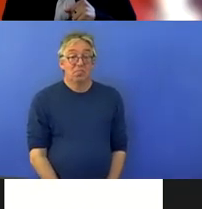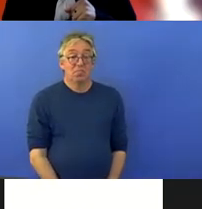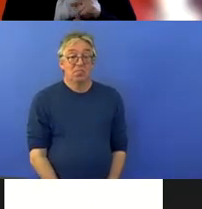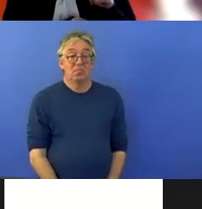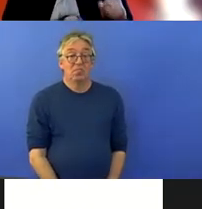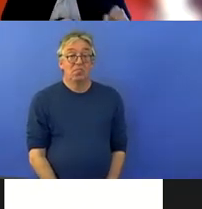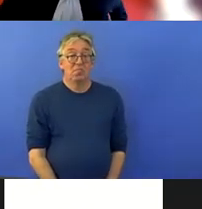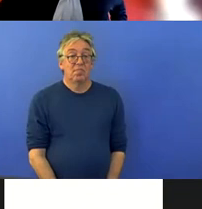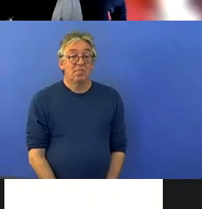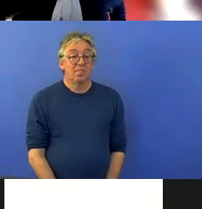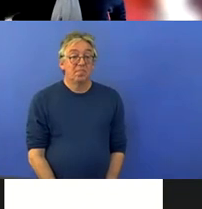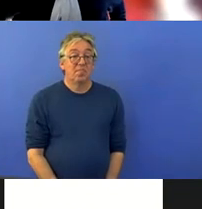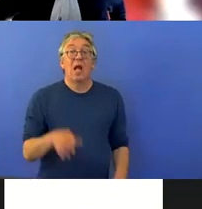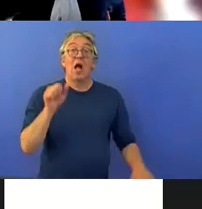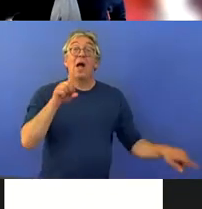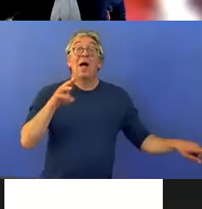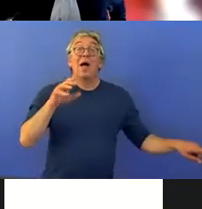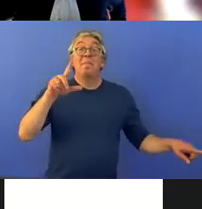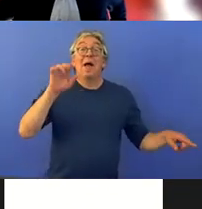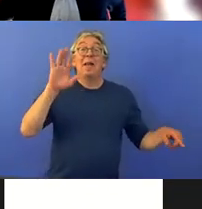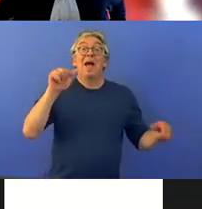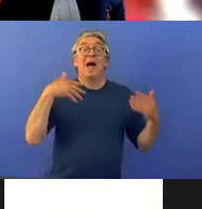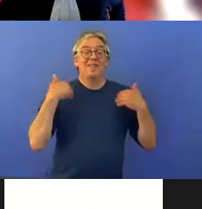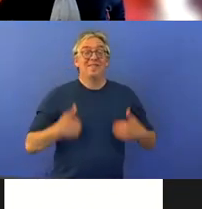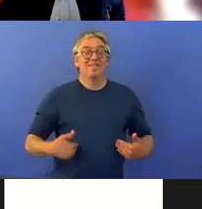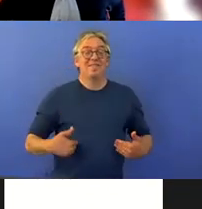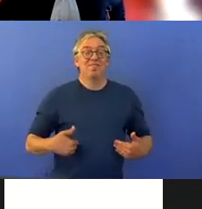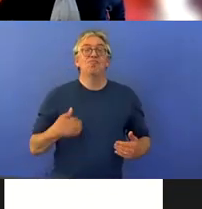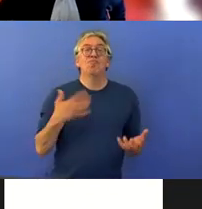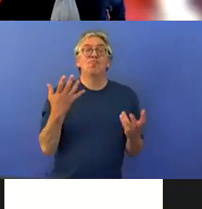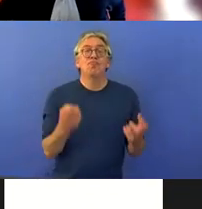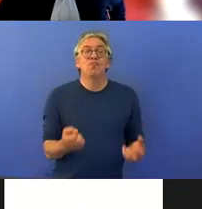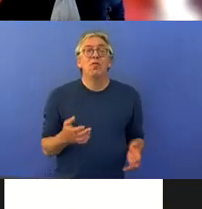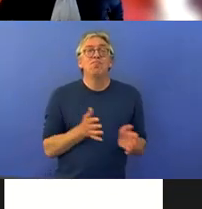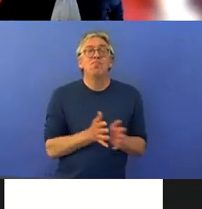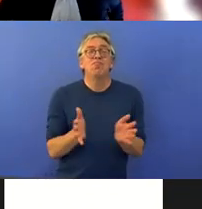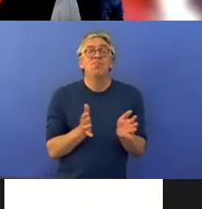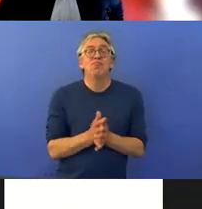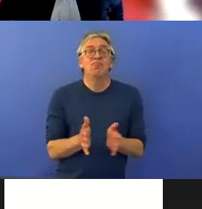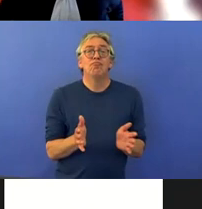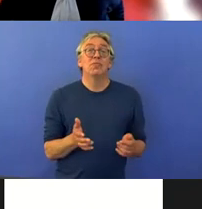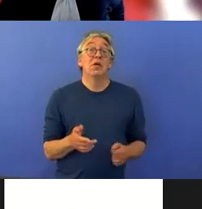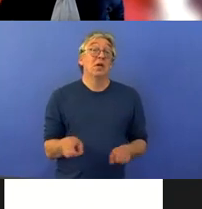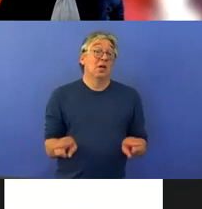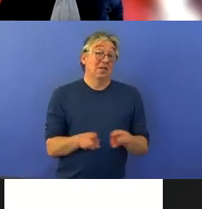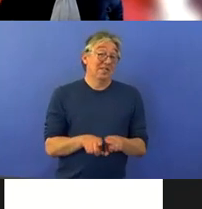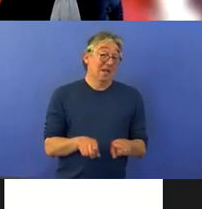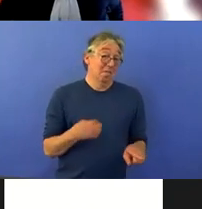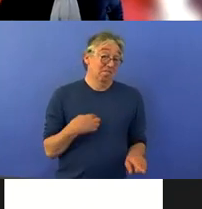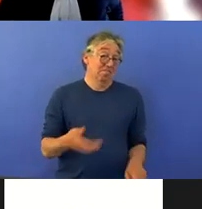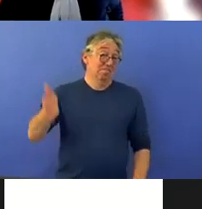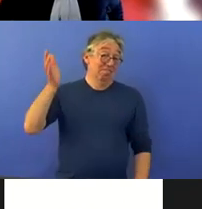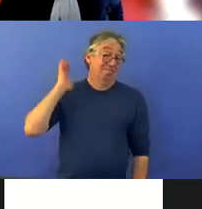Thank you. It's Amelia. Yes, please. I would like to say, as I said in my presentation, that